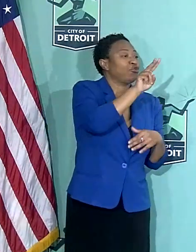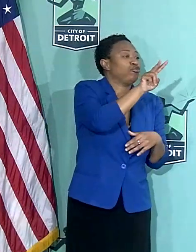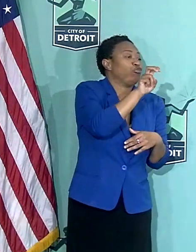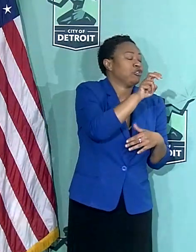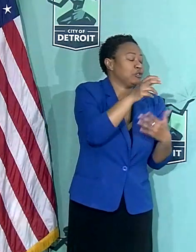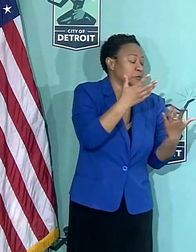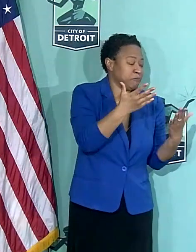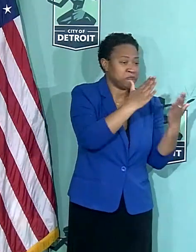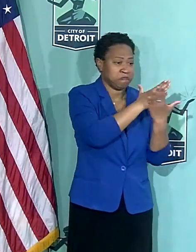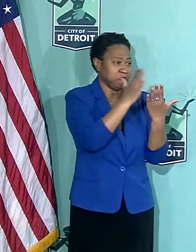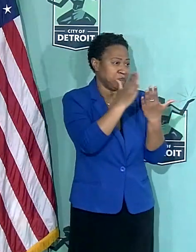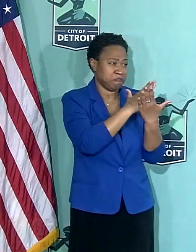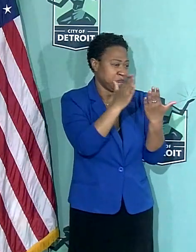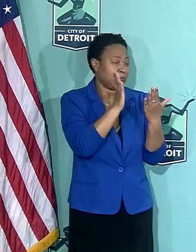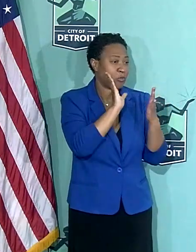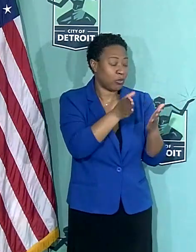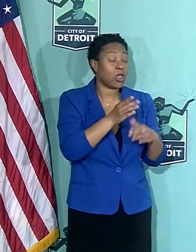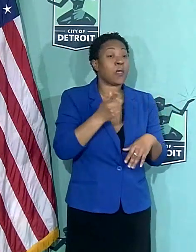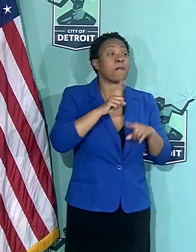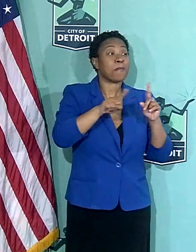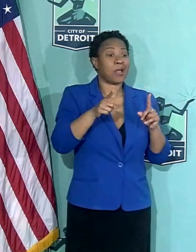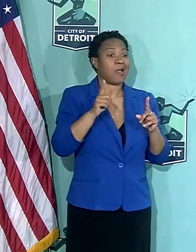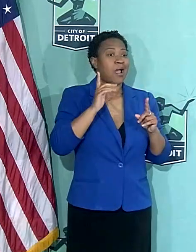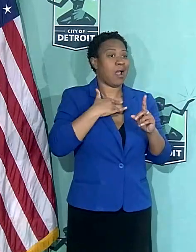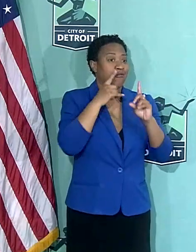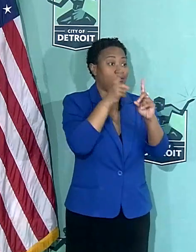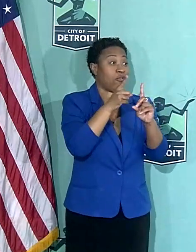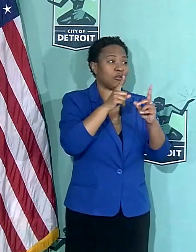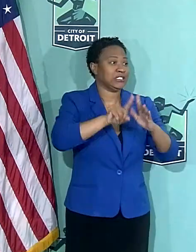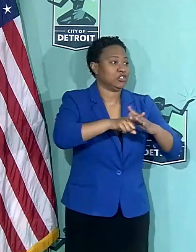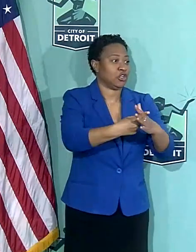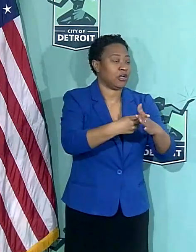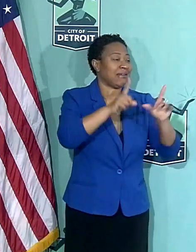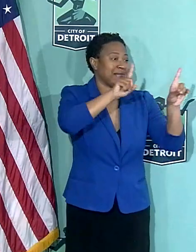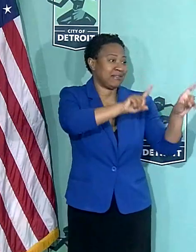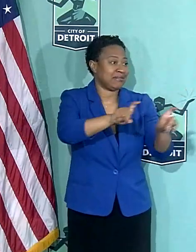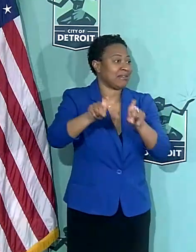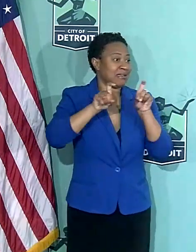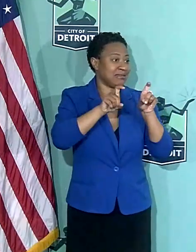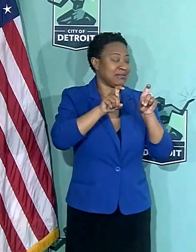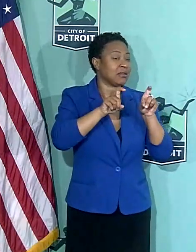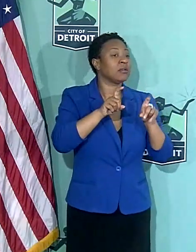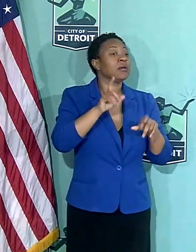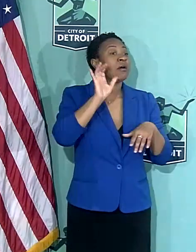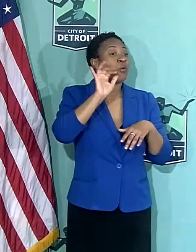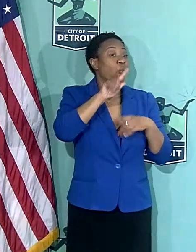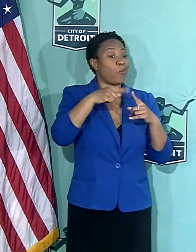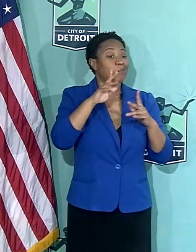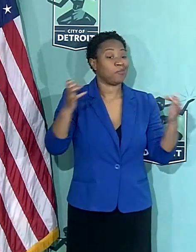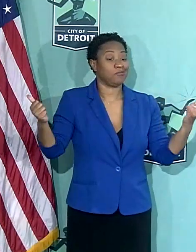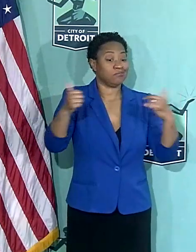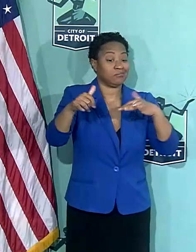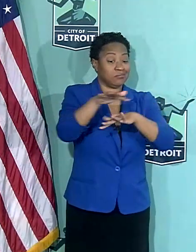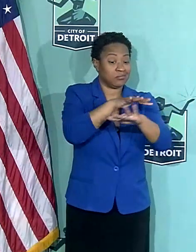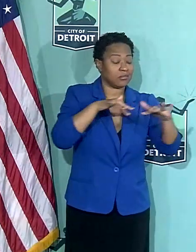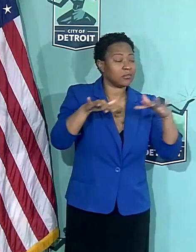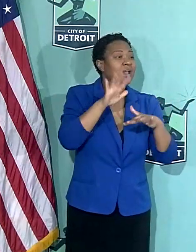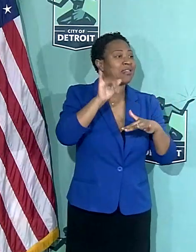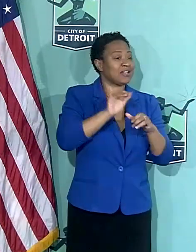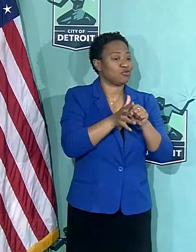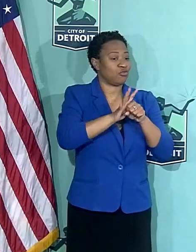know is that we need to get started and start testing because in congregate settings, that's where COVID-19 is spreading pretty